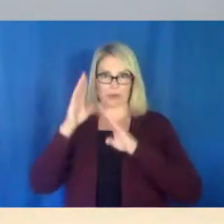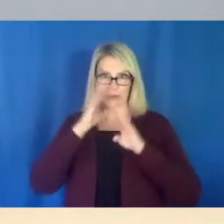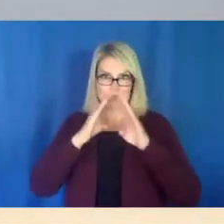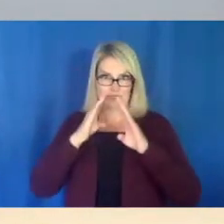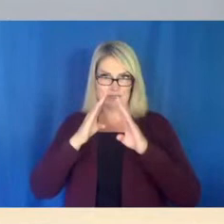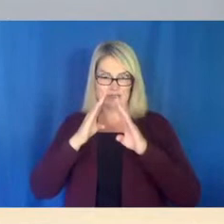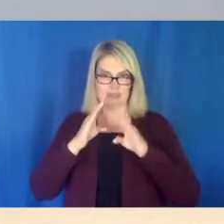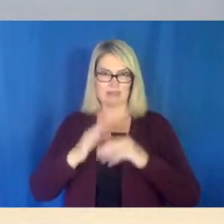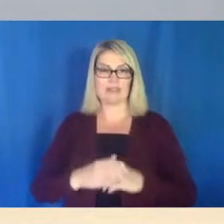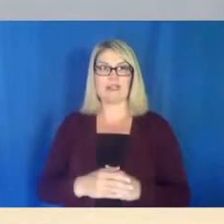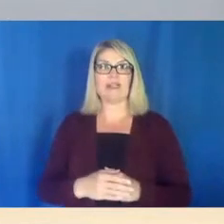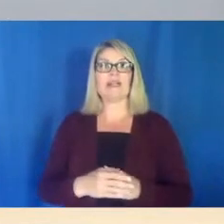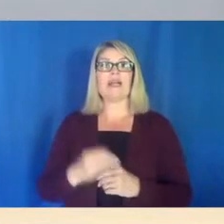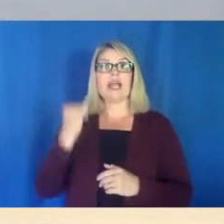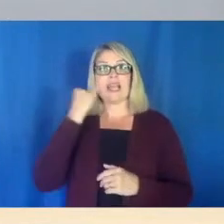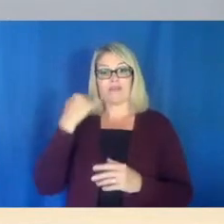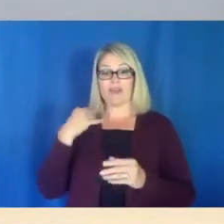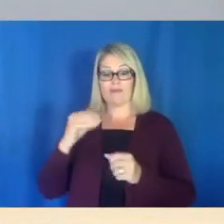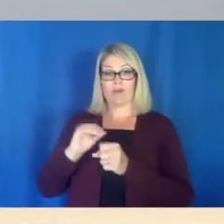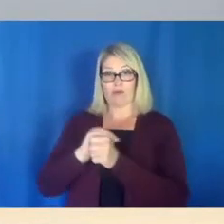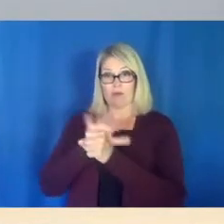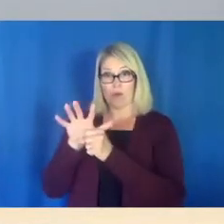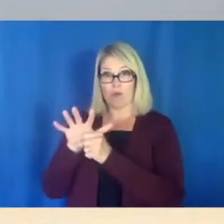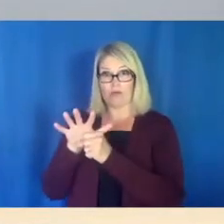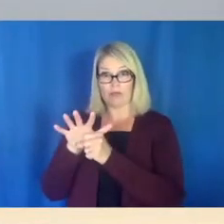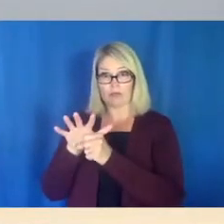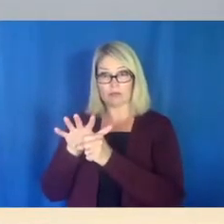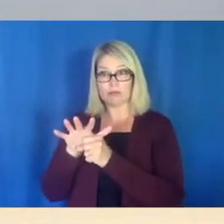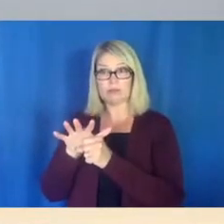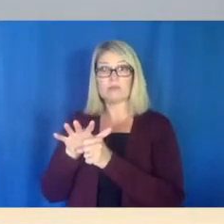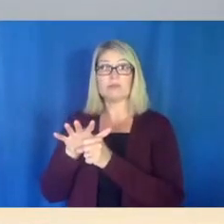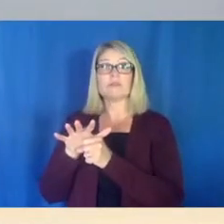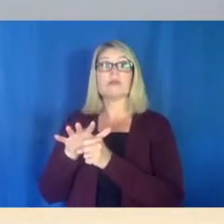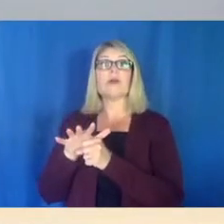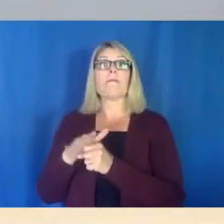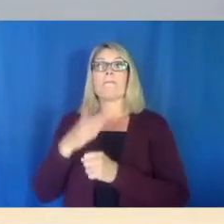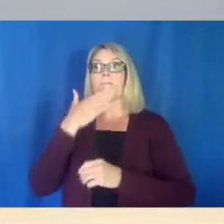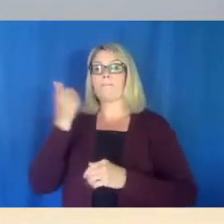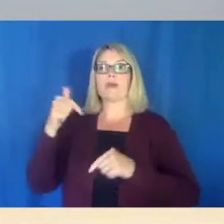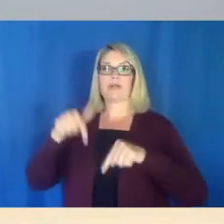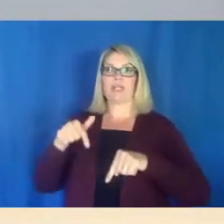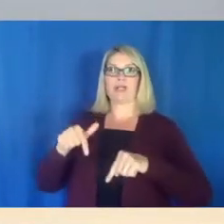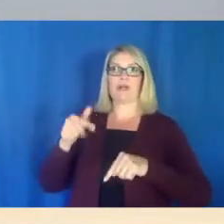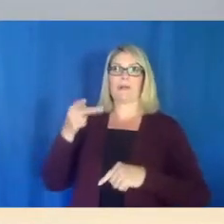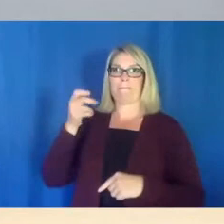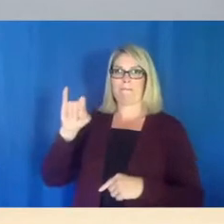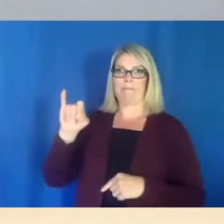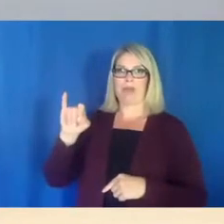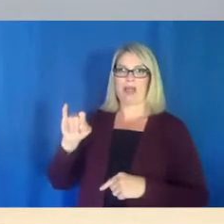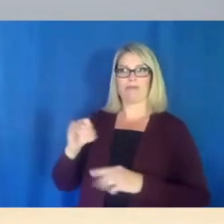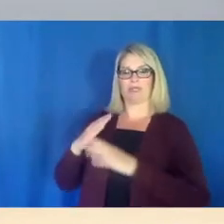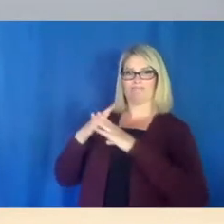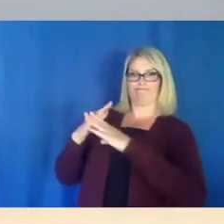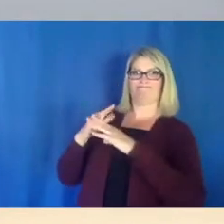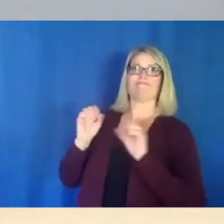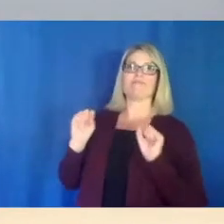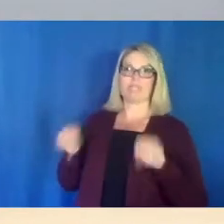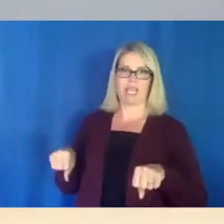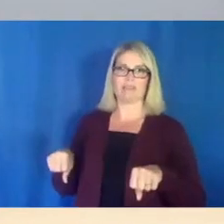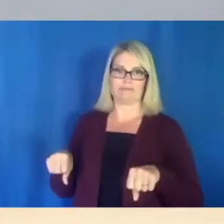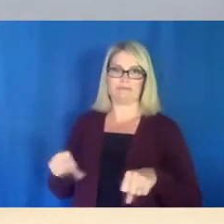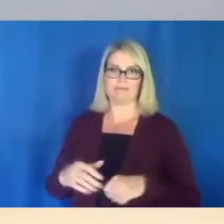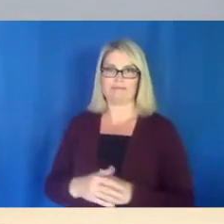that if there are cases of COVID, we'll be better protected here in PEI, and so I